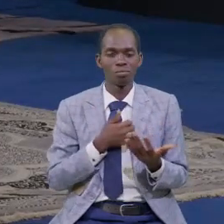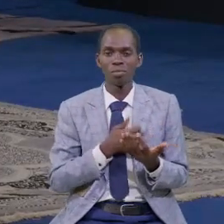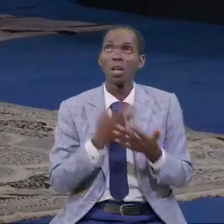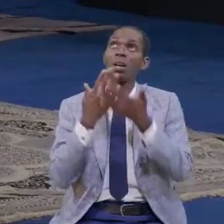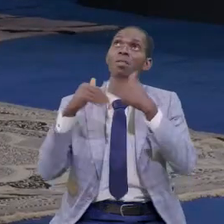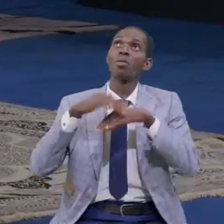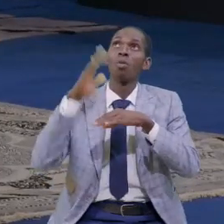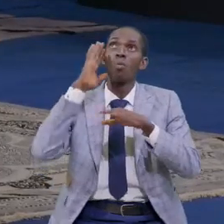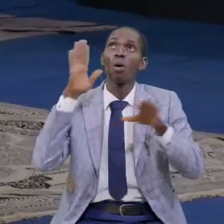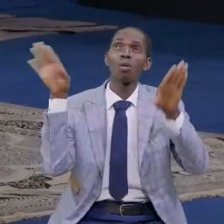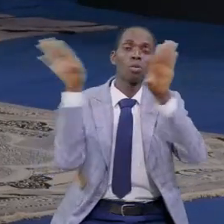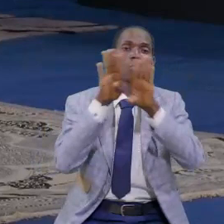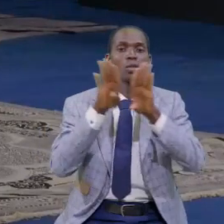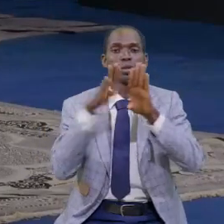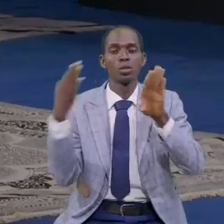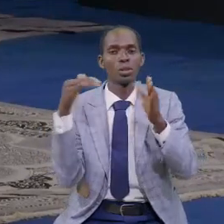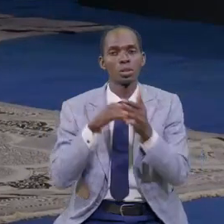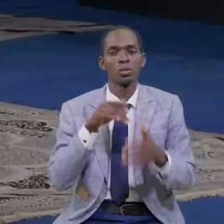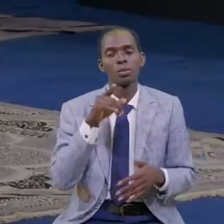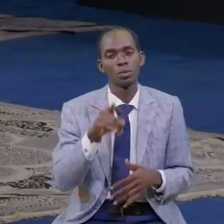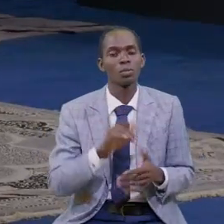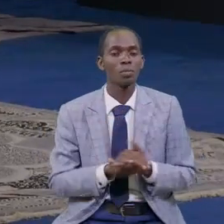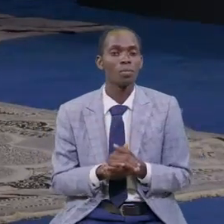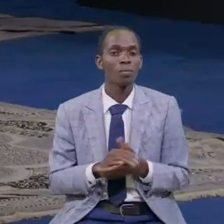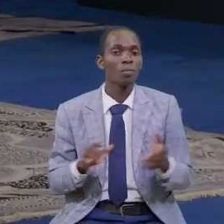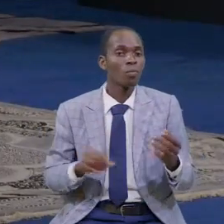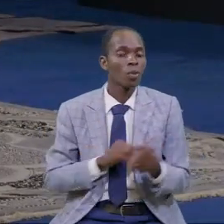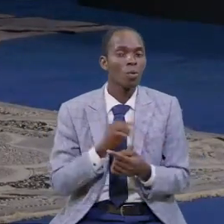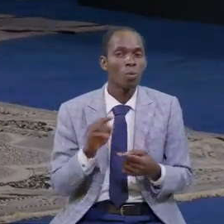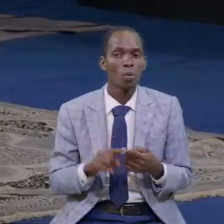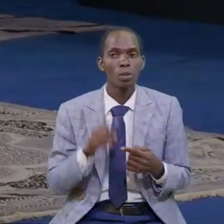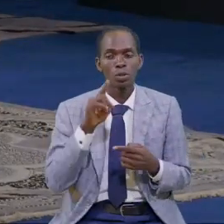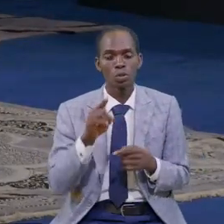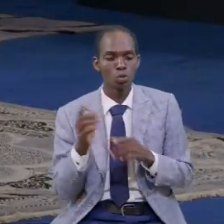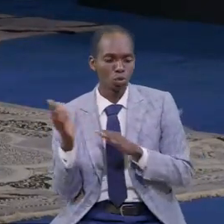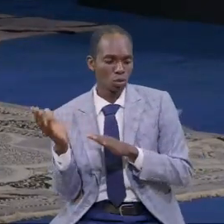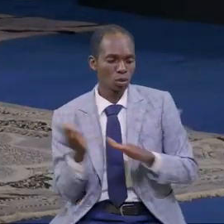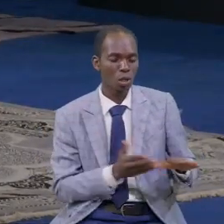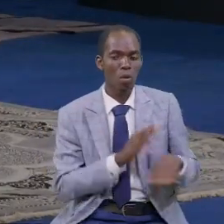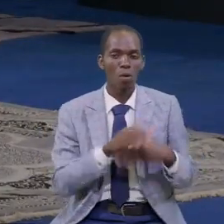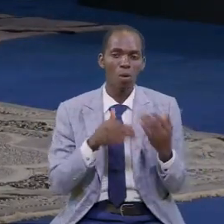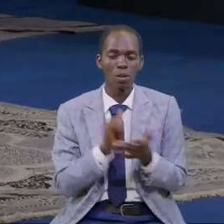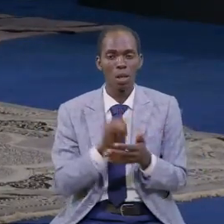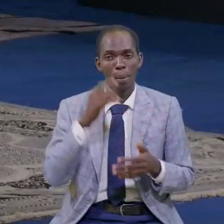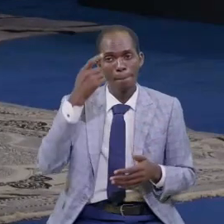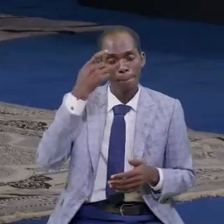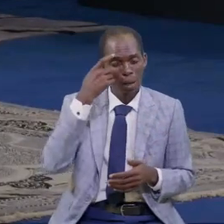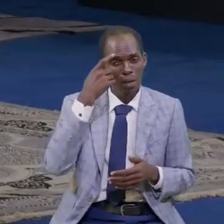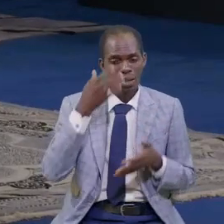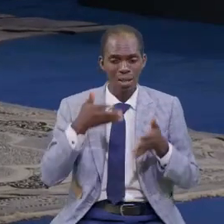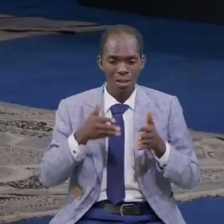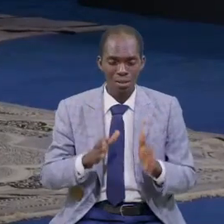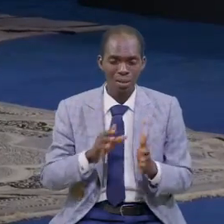against your butt. When you drop all that mind, let this mind